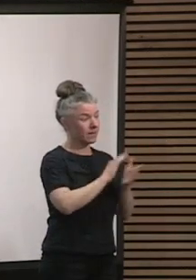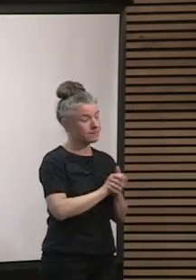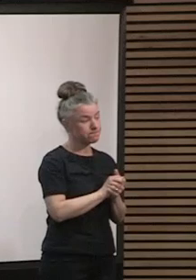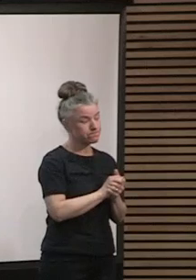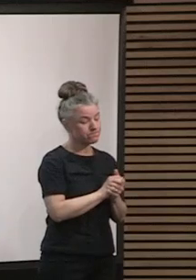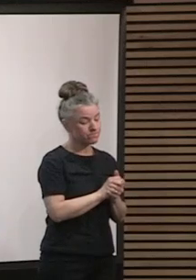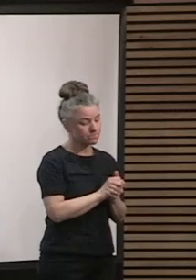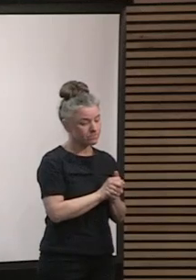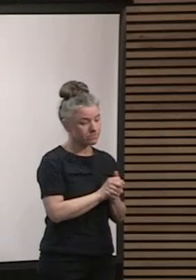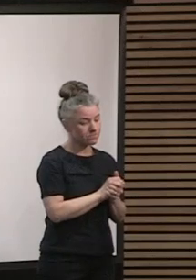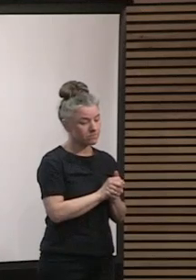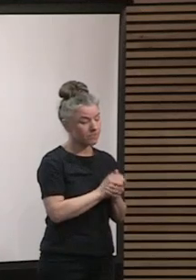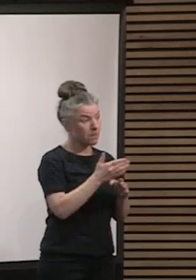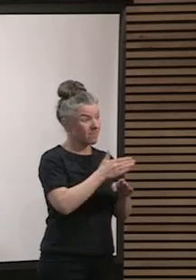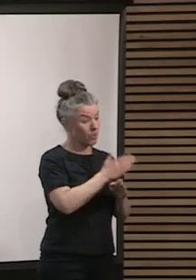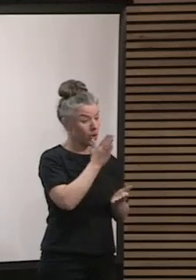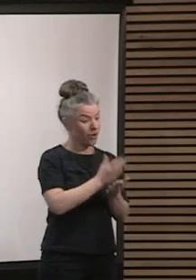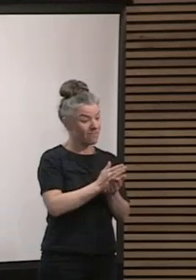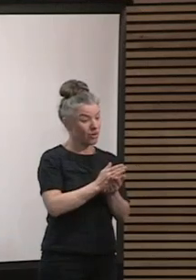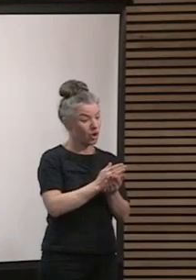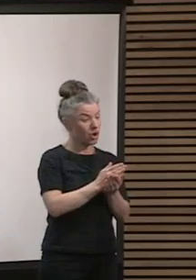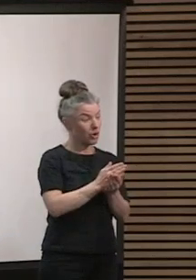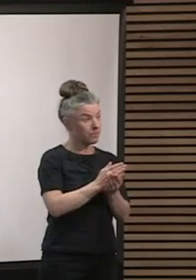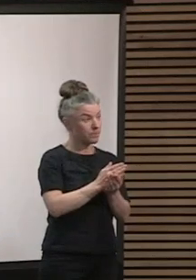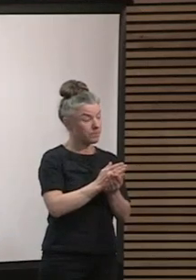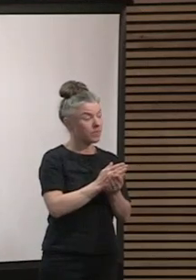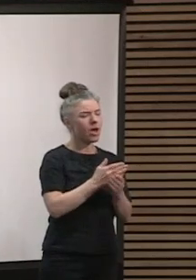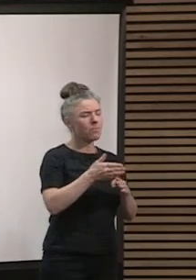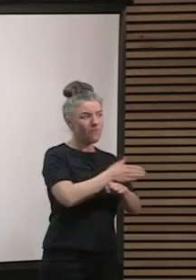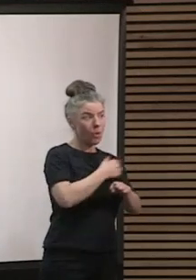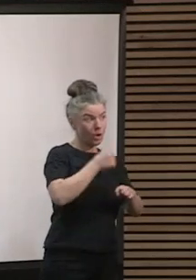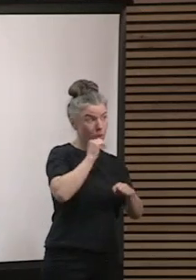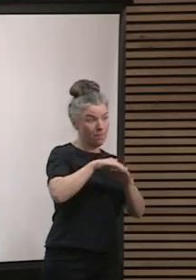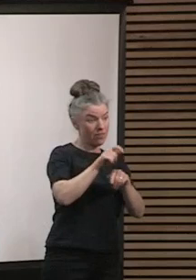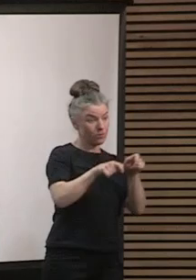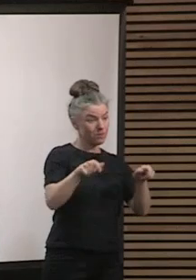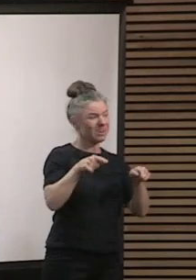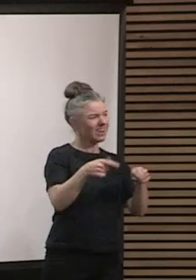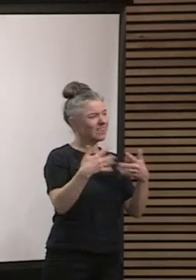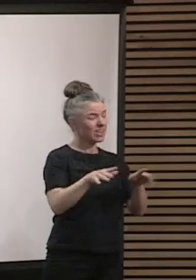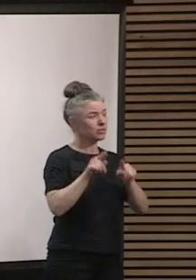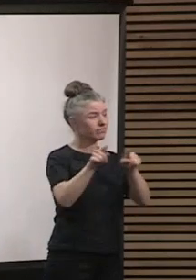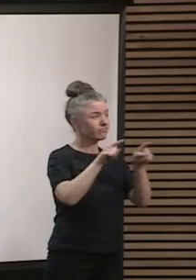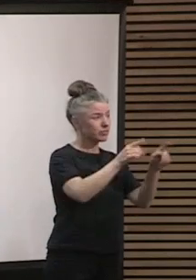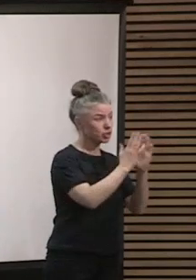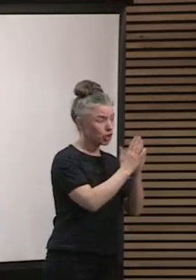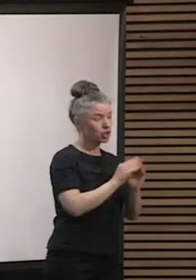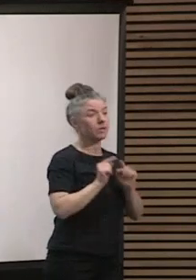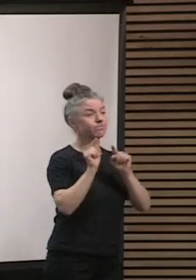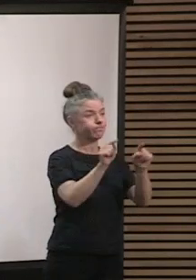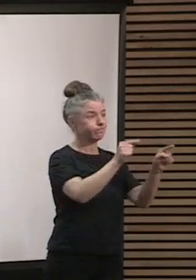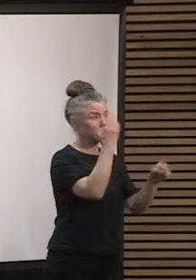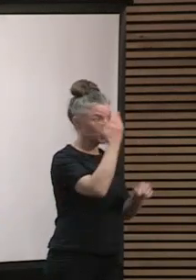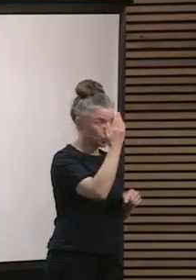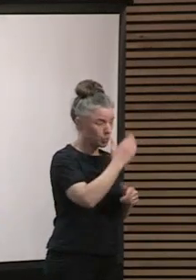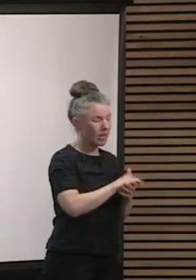to the identification of these first cases, so before we were aware of them, had attended churches, had attended schools. And